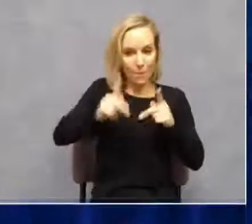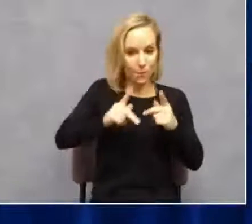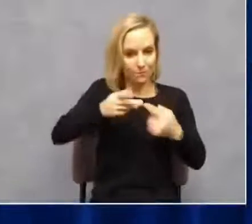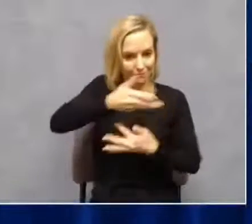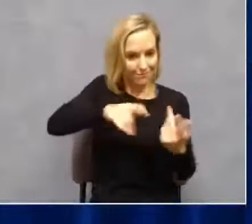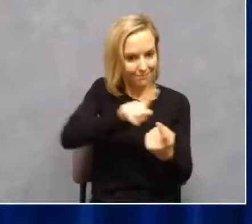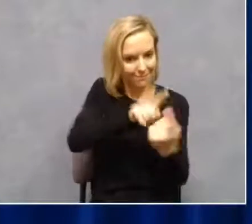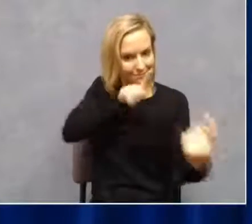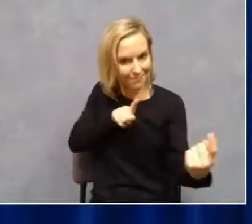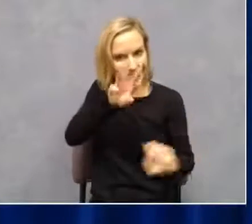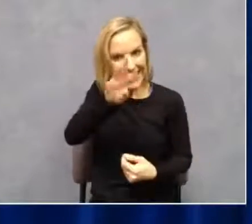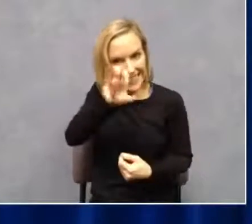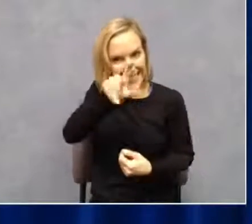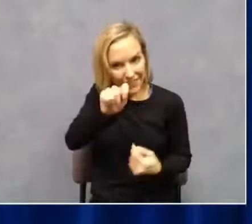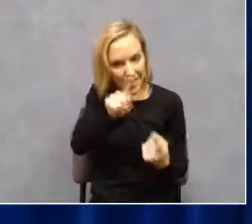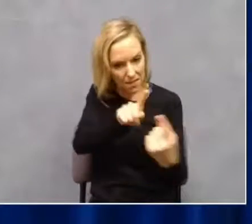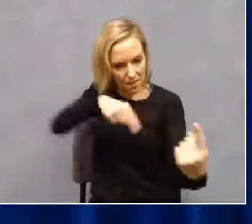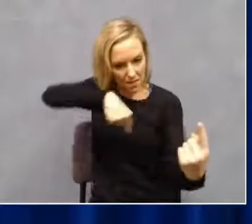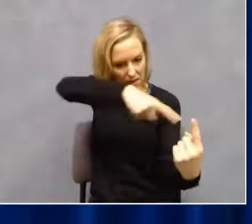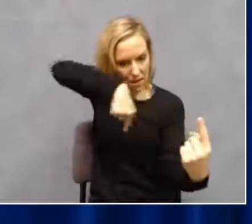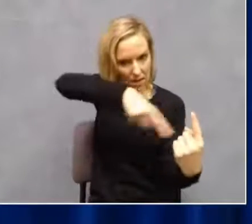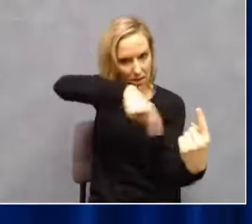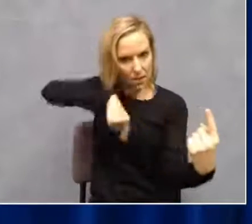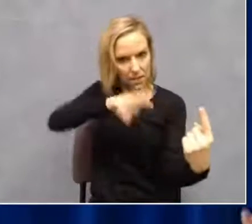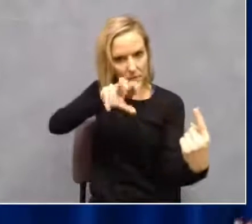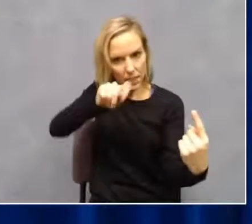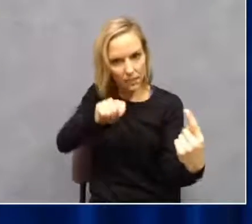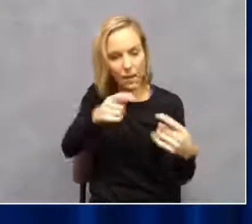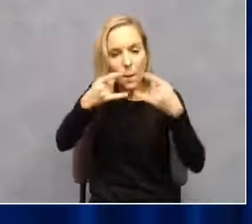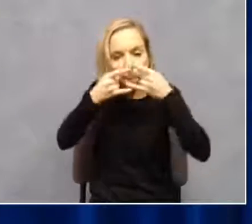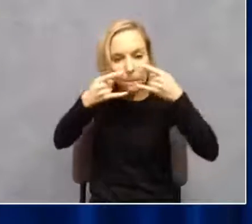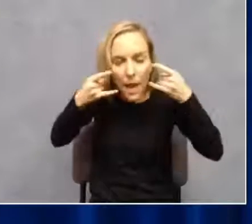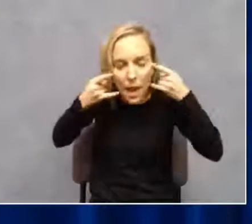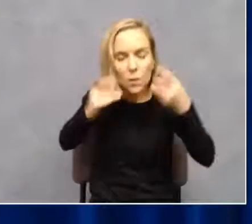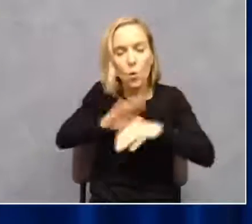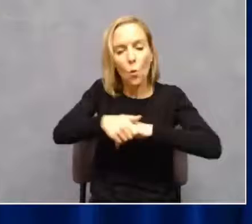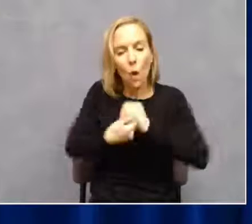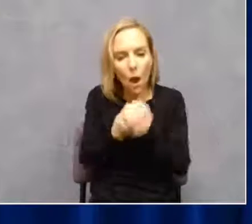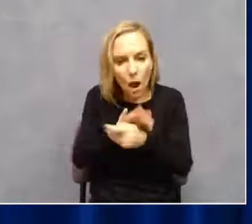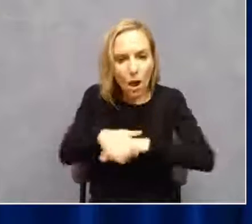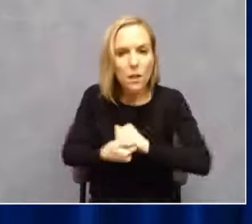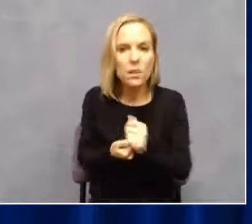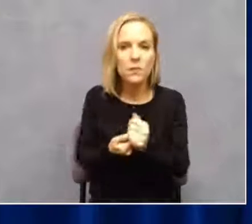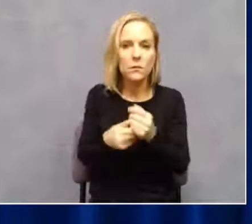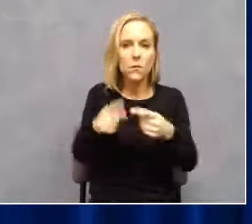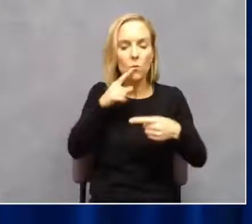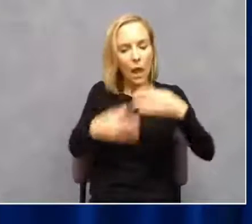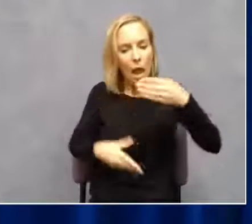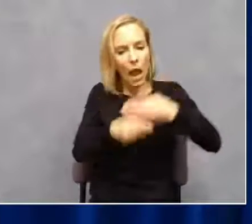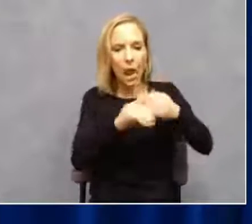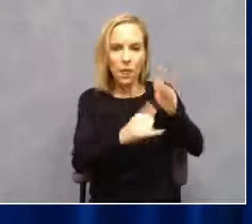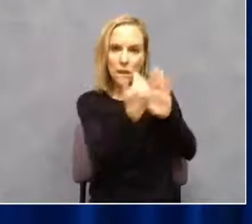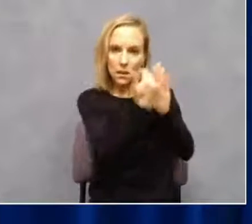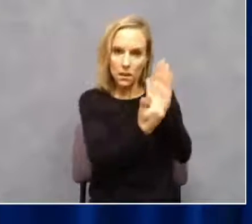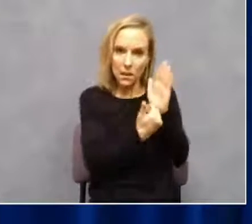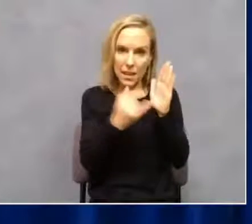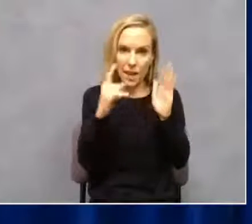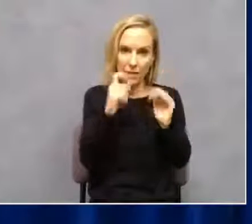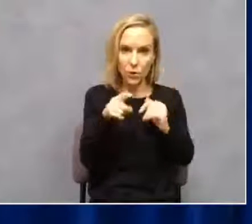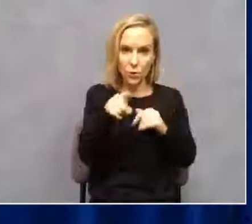Wear masks whenever you're close to someone. Wash your hands. And we add these other things which are so important. If you are sick, stay